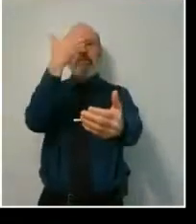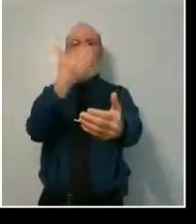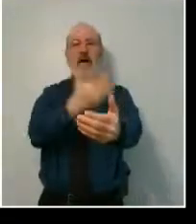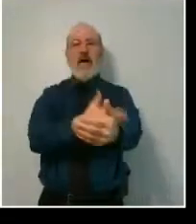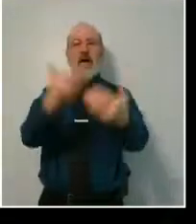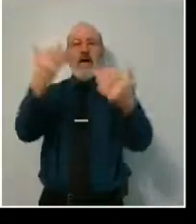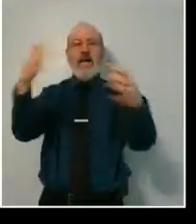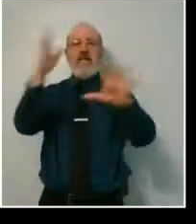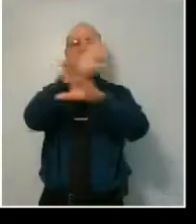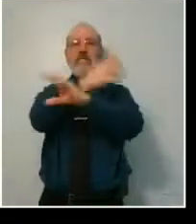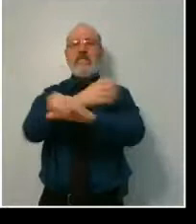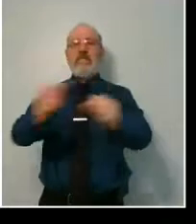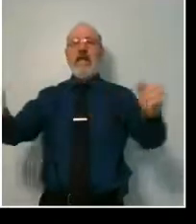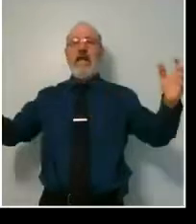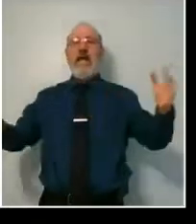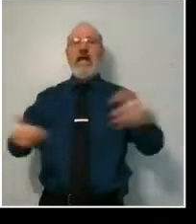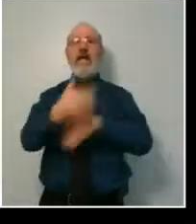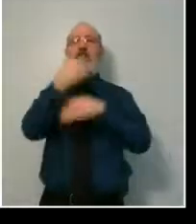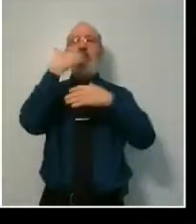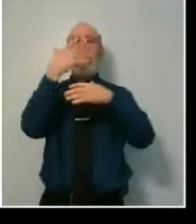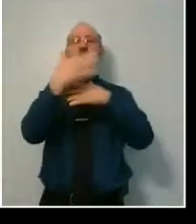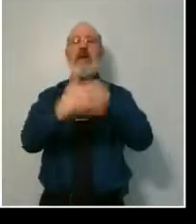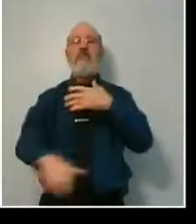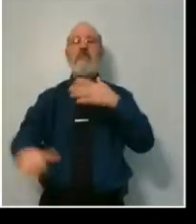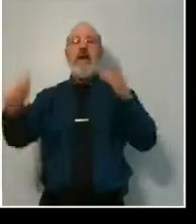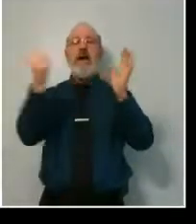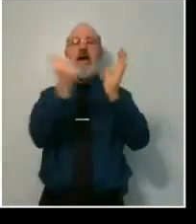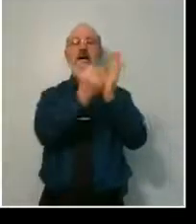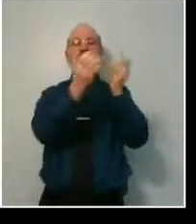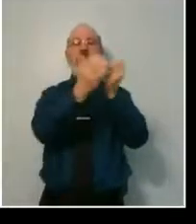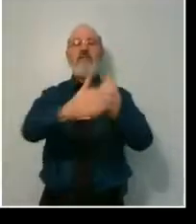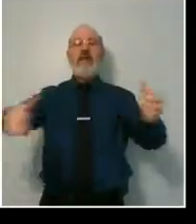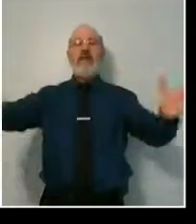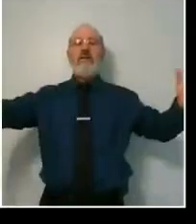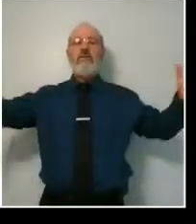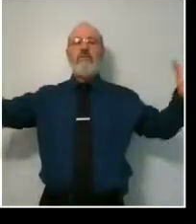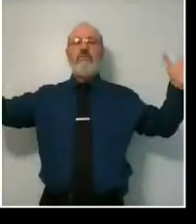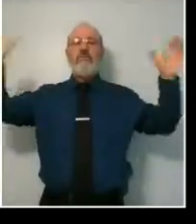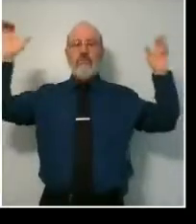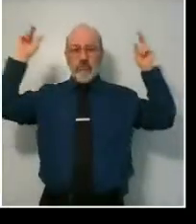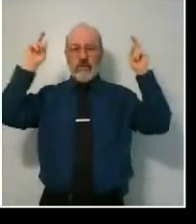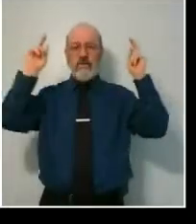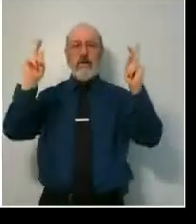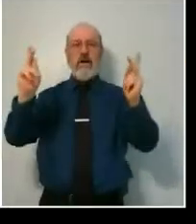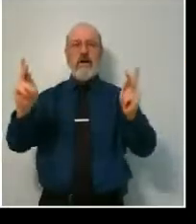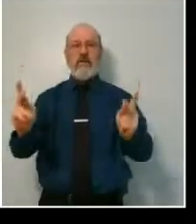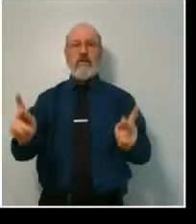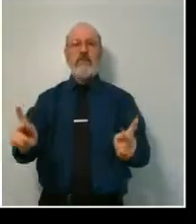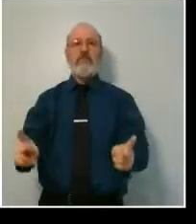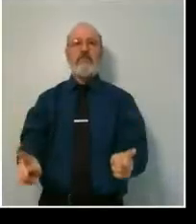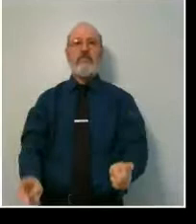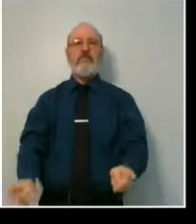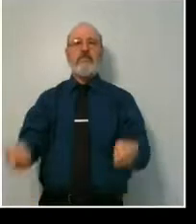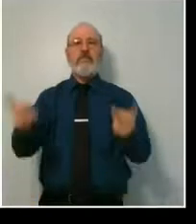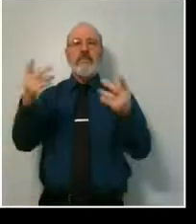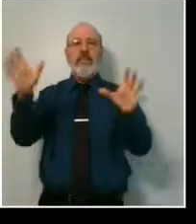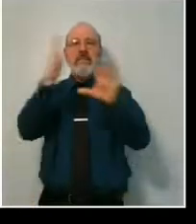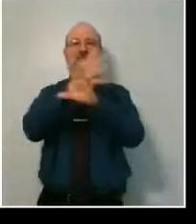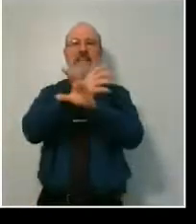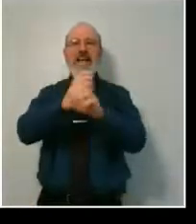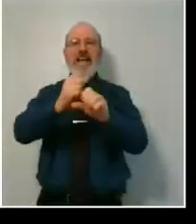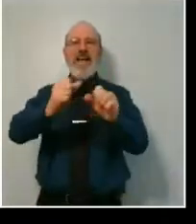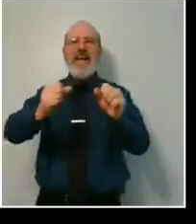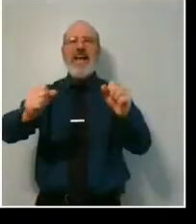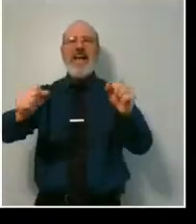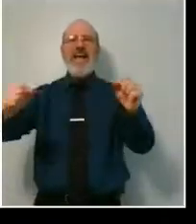Son. Saved by the blood of the crucified one.